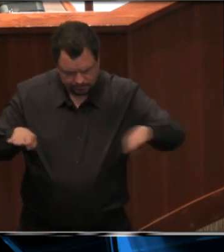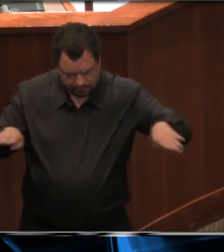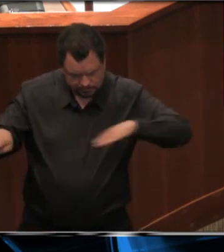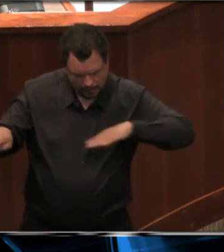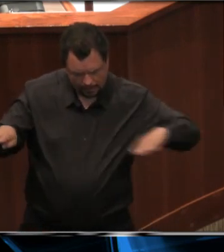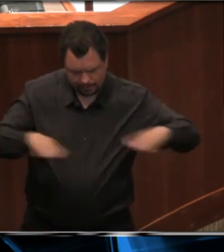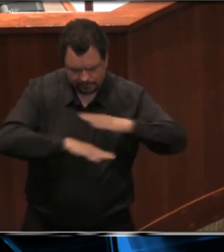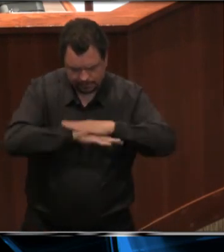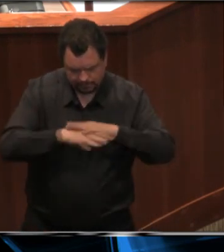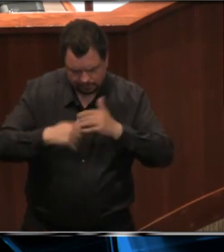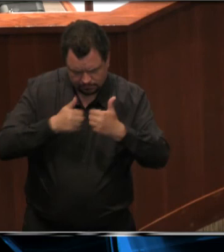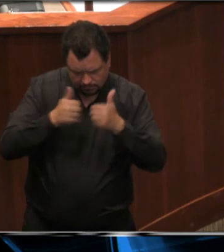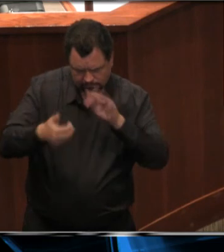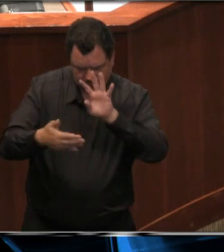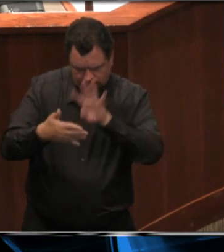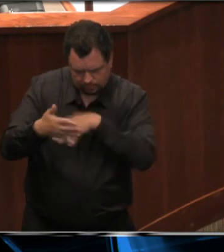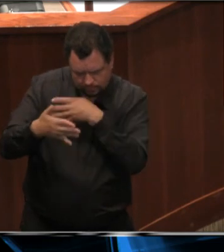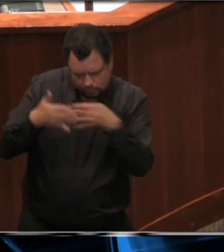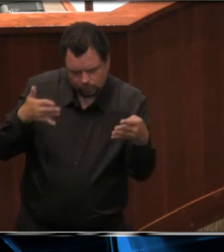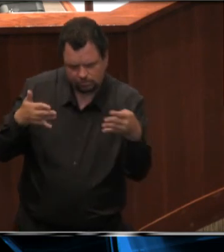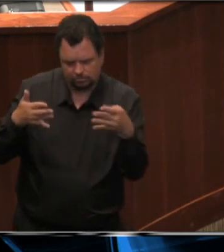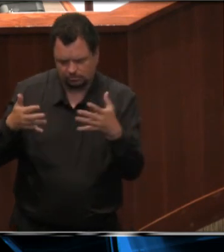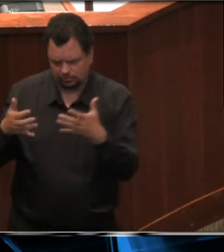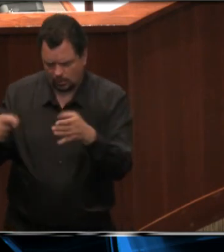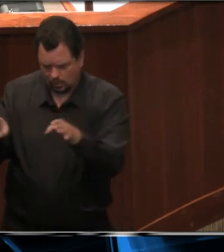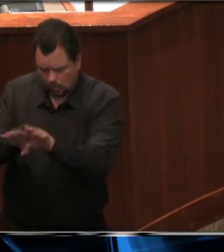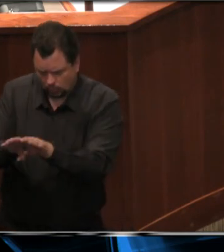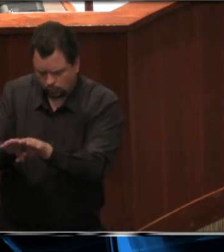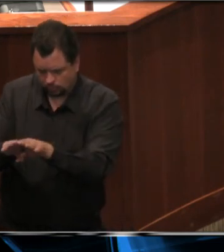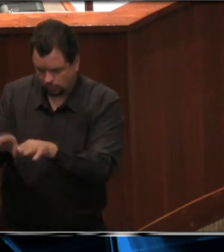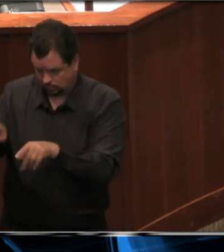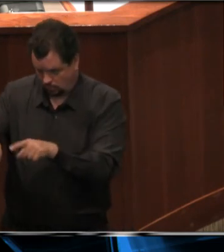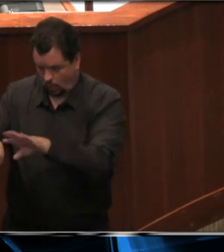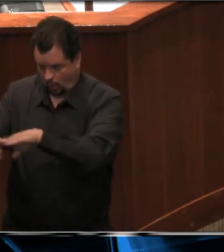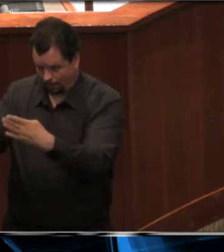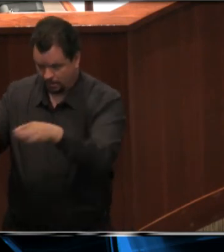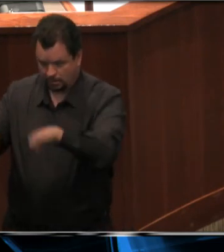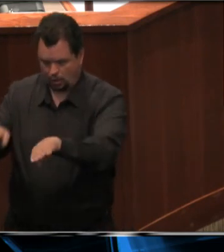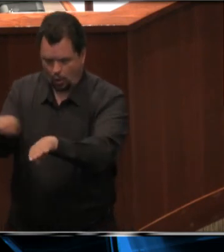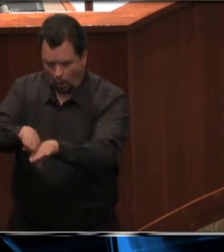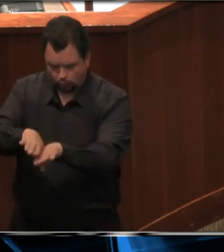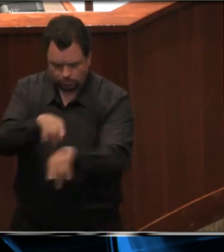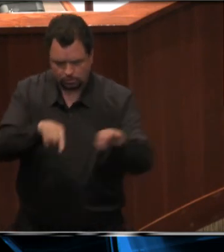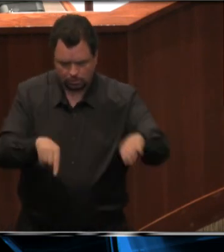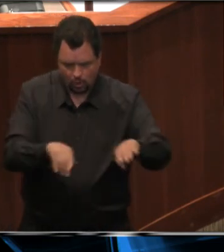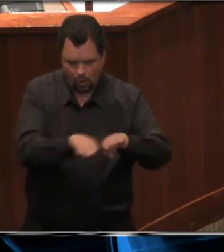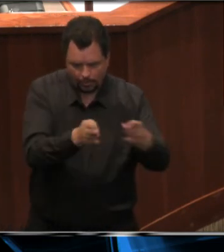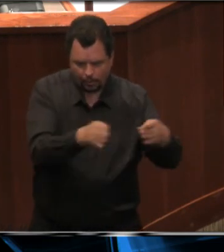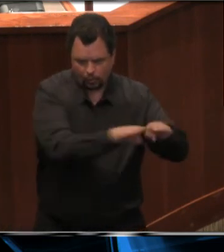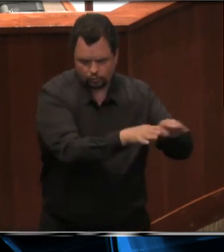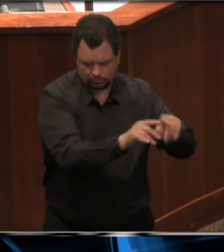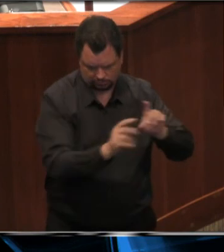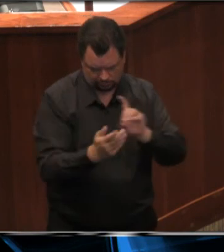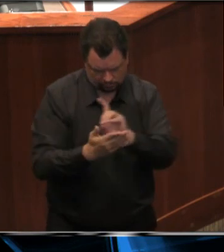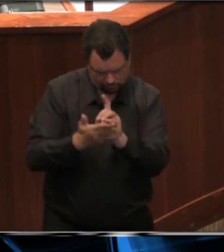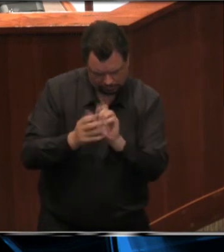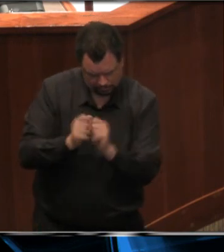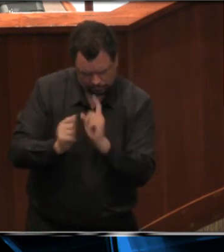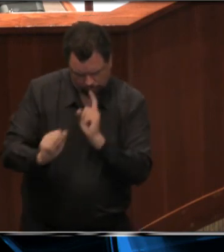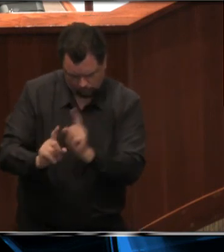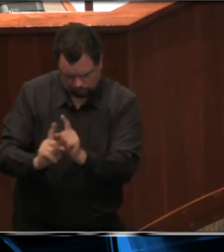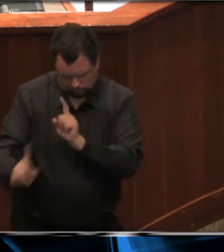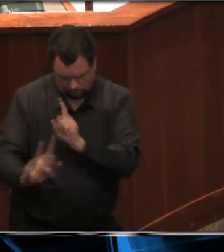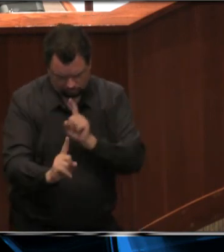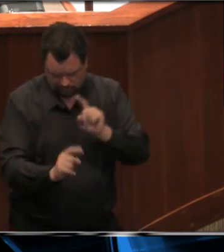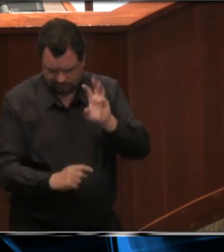to close down every other table. A table by design is 6 feet away from the other table. Now we're going to be 12 feet away from each table. 2 teams